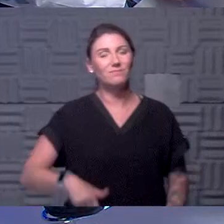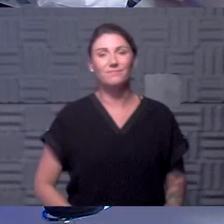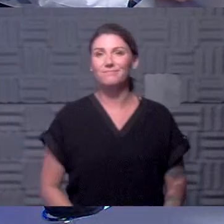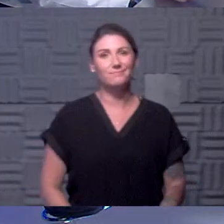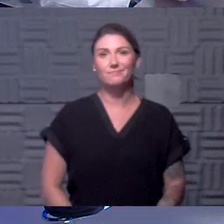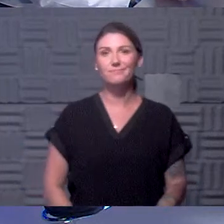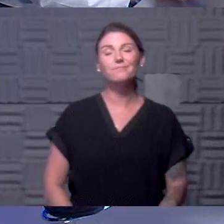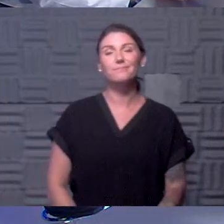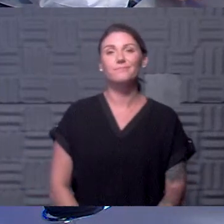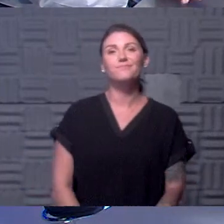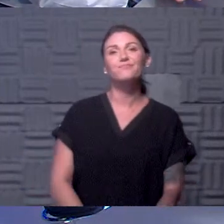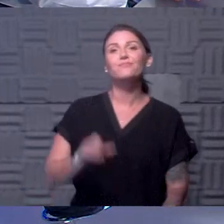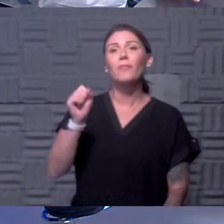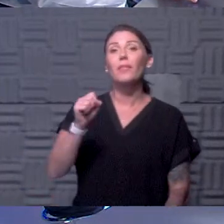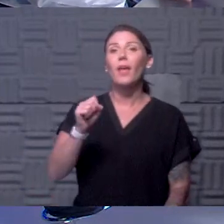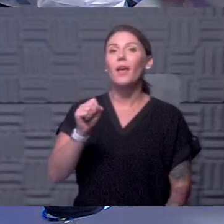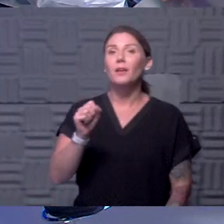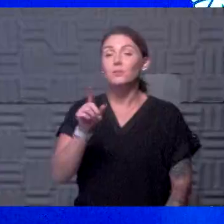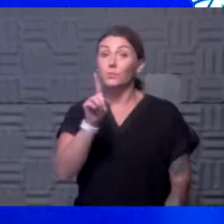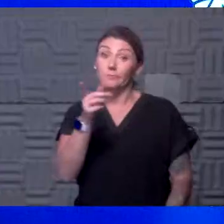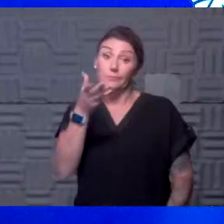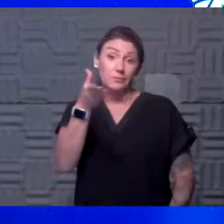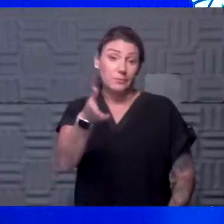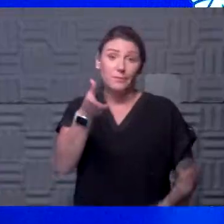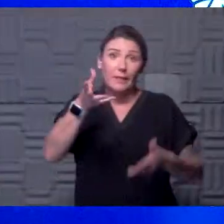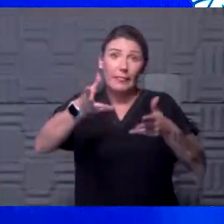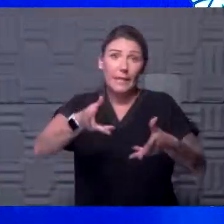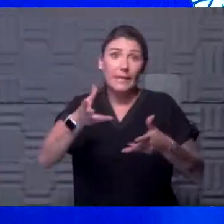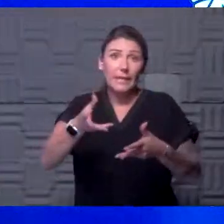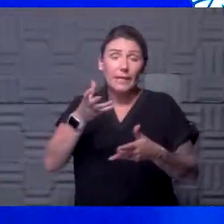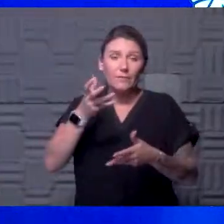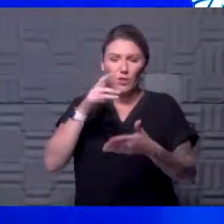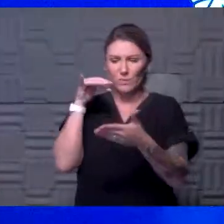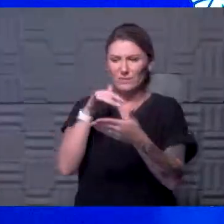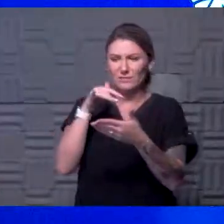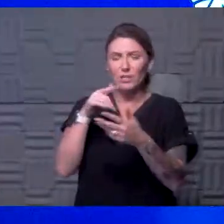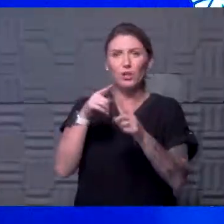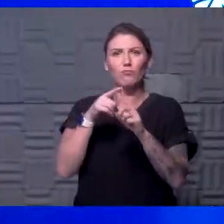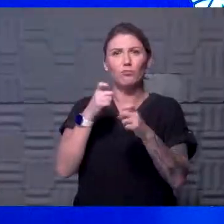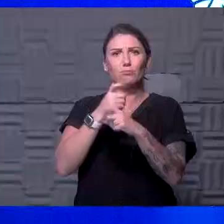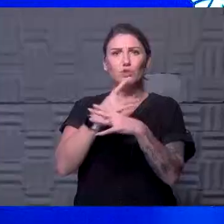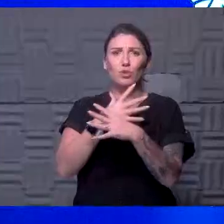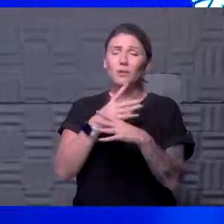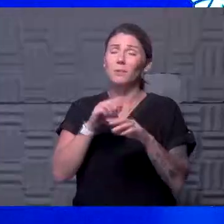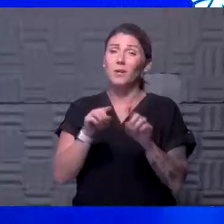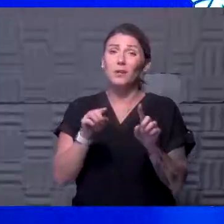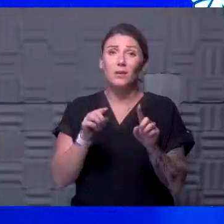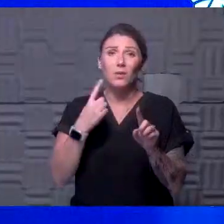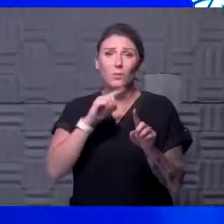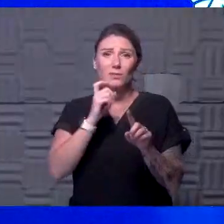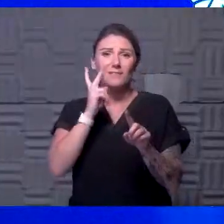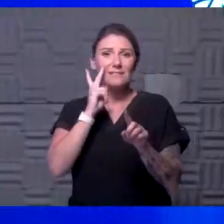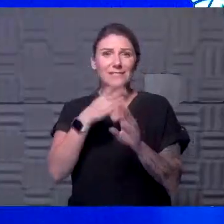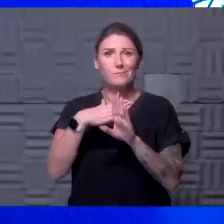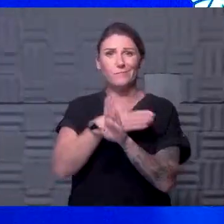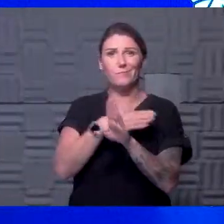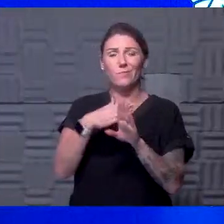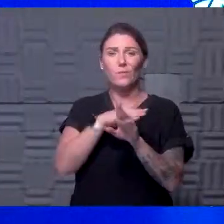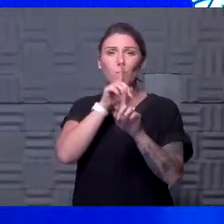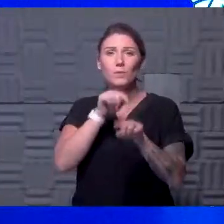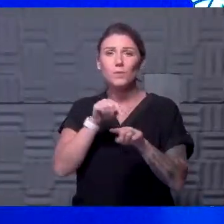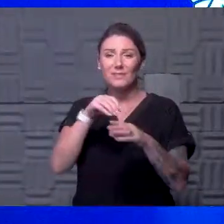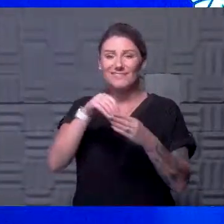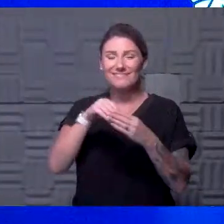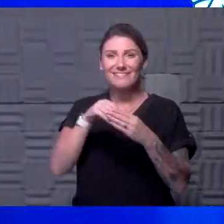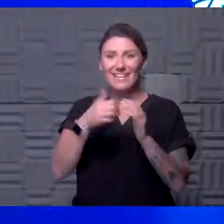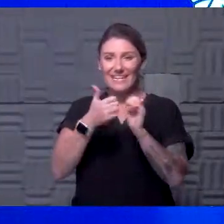right now. All right. And I think that's where you just have to leave it. It's a study out of Germany, but it's also, we are seeing preliminary results in athletes that suggest